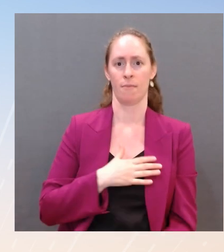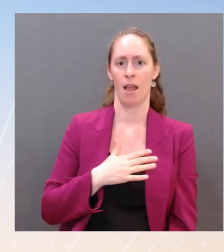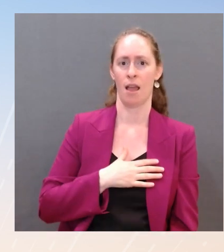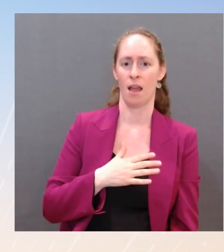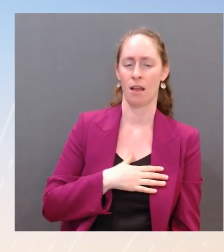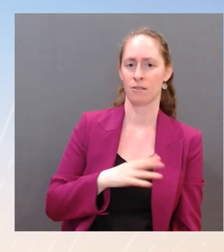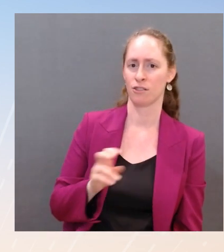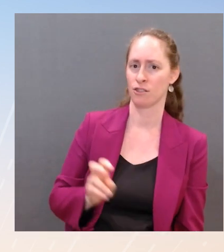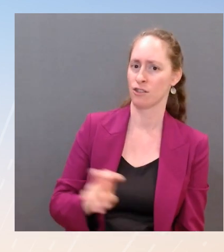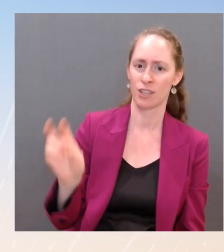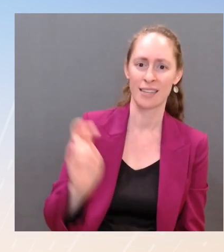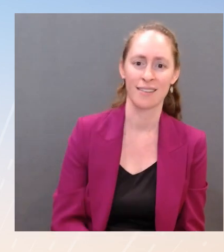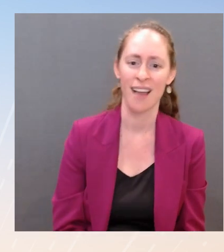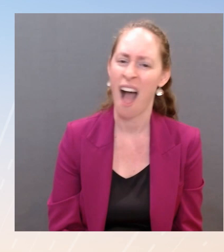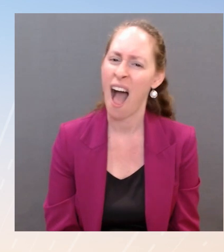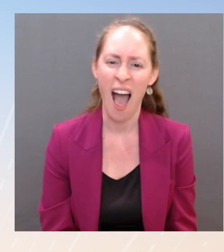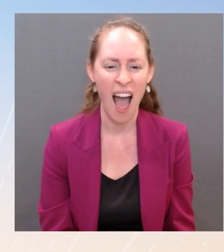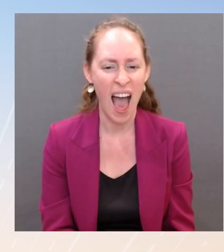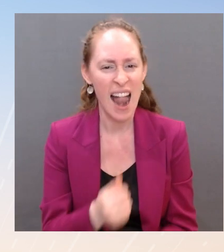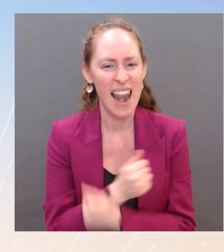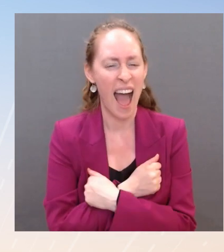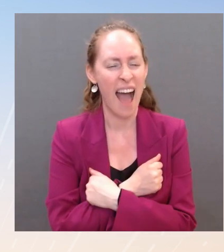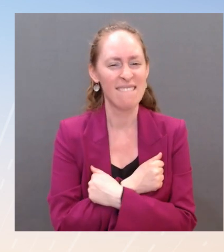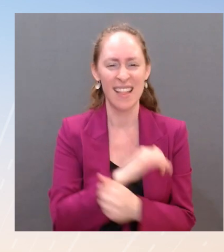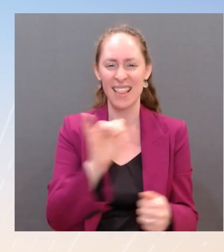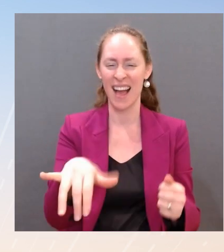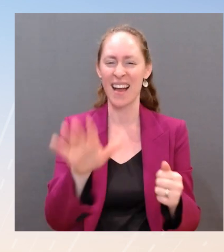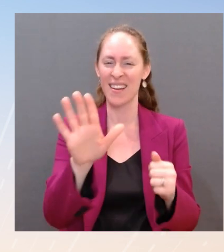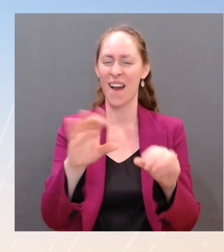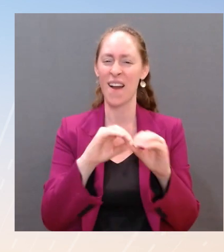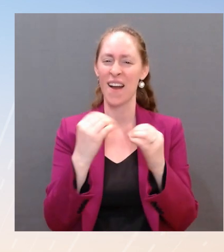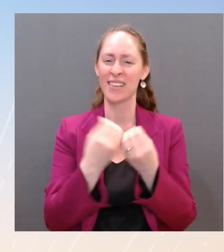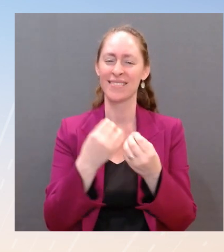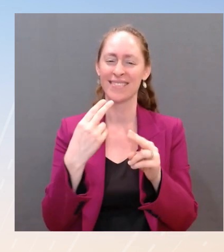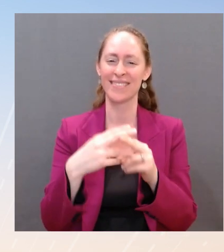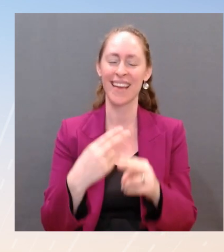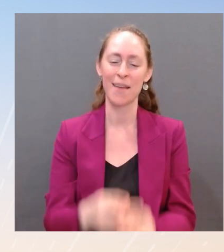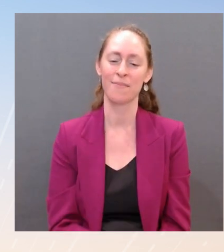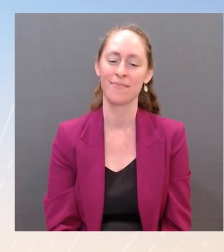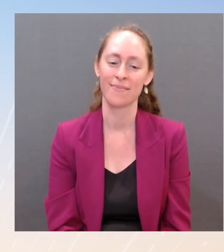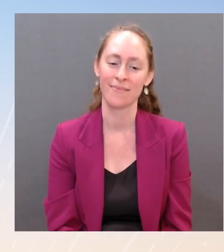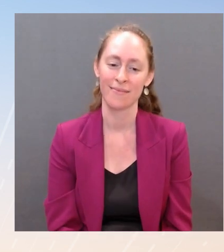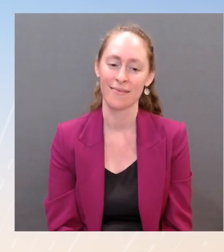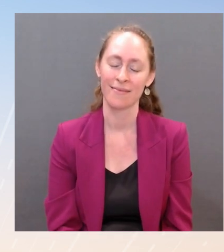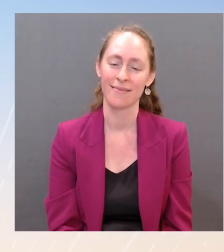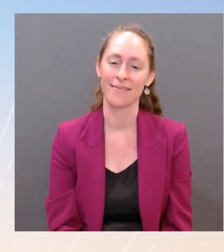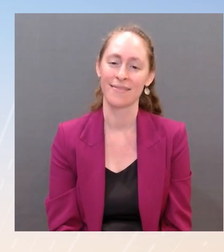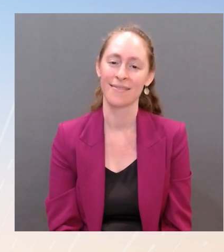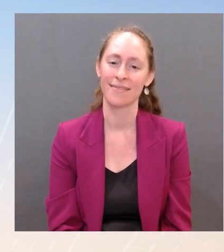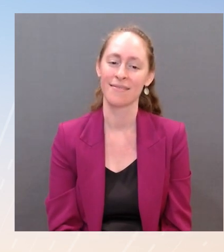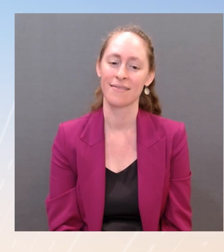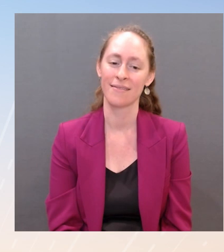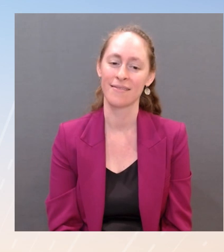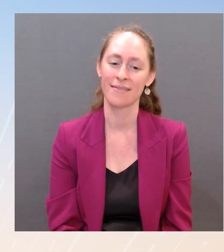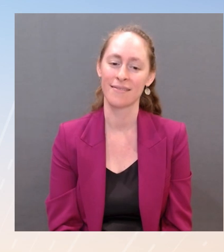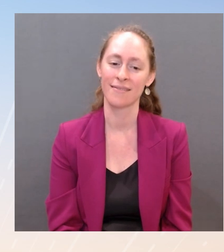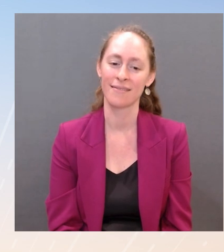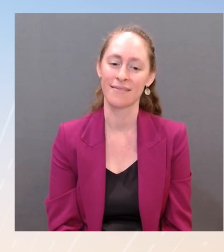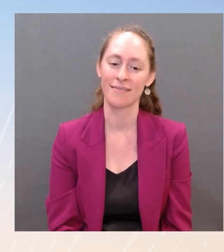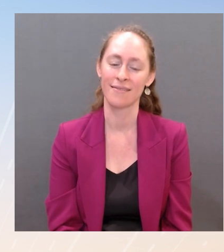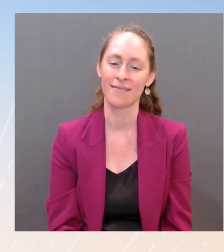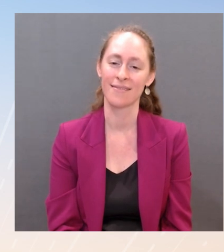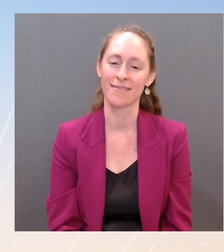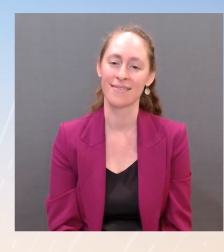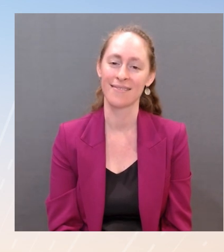That's fantastic. I'm curious, you've taken such a creative approach. For people who are also trying